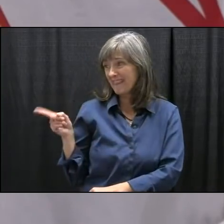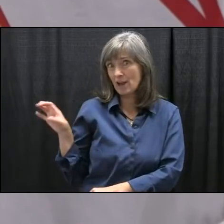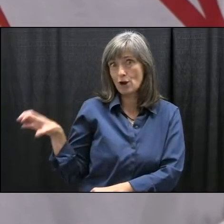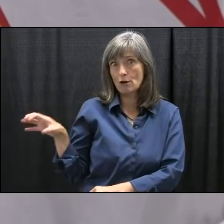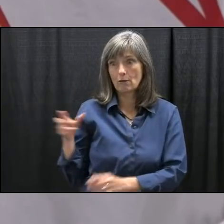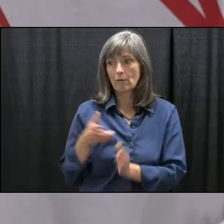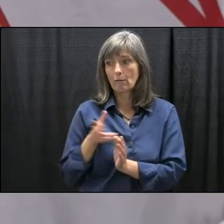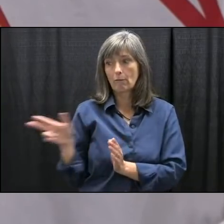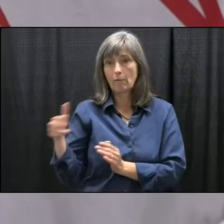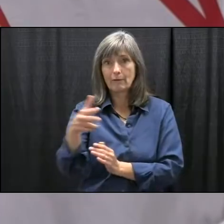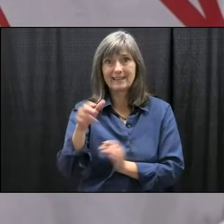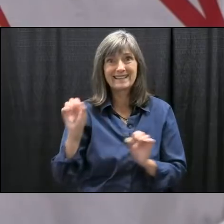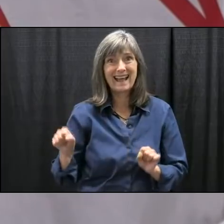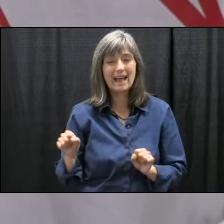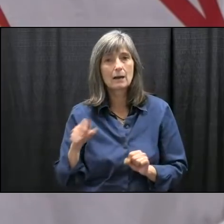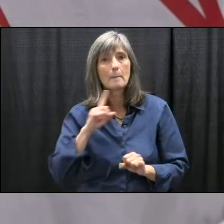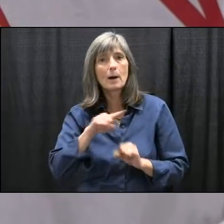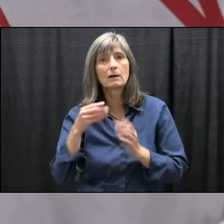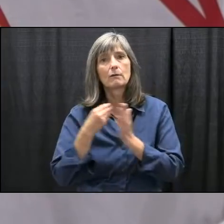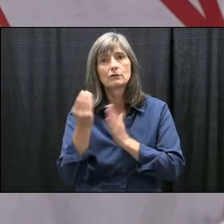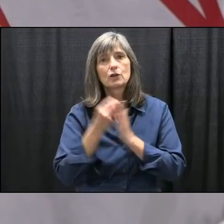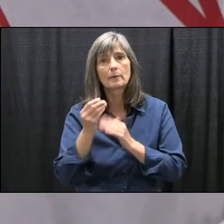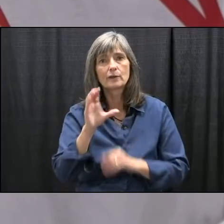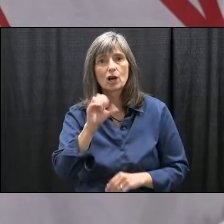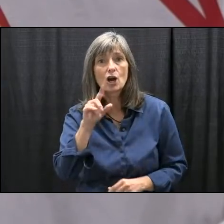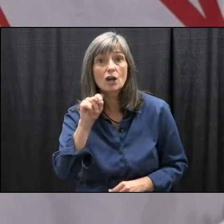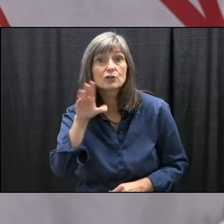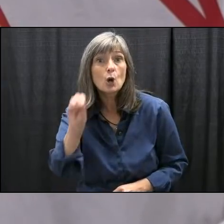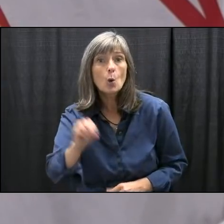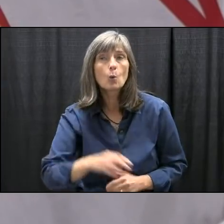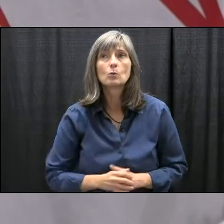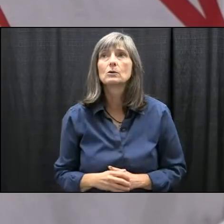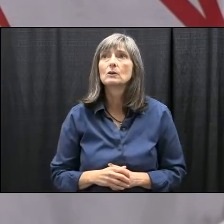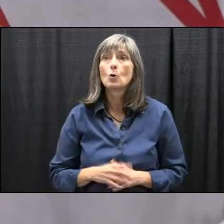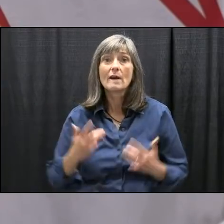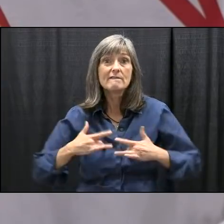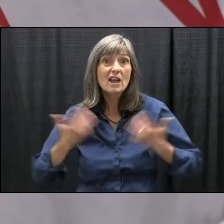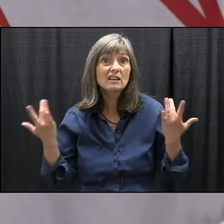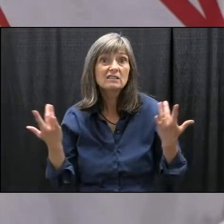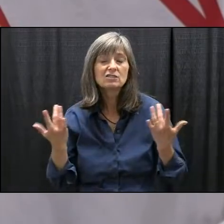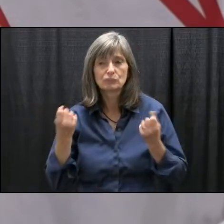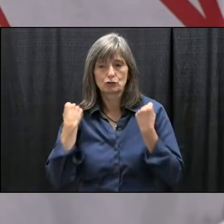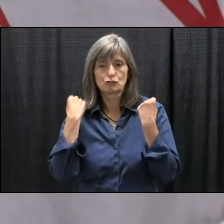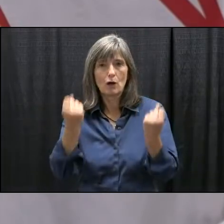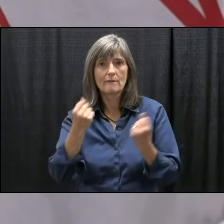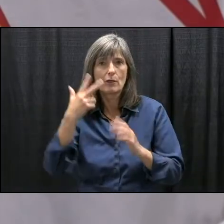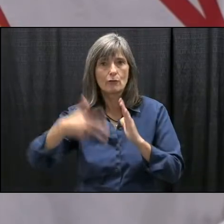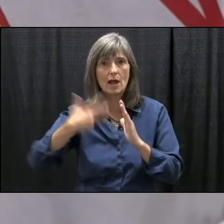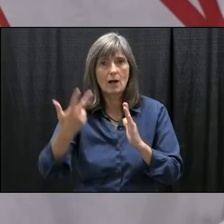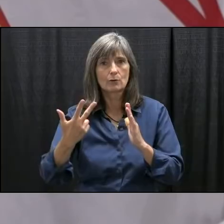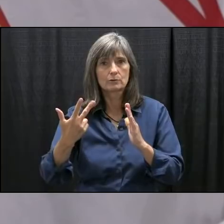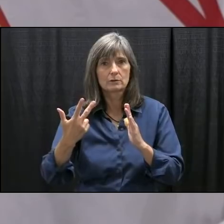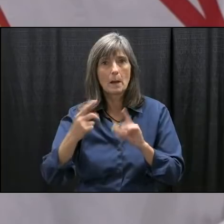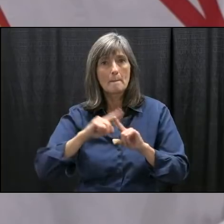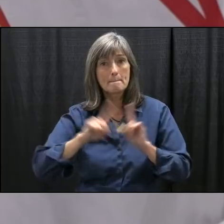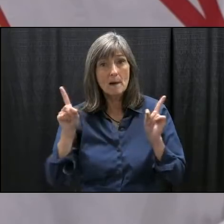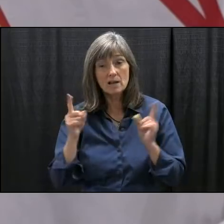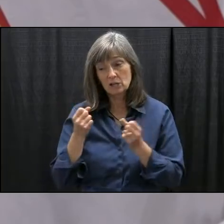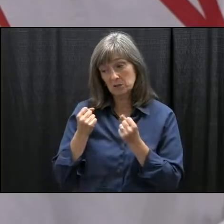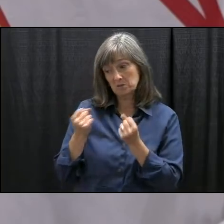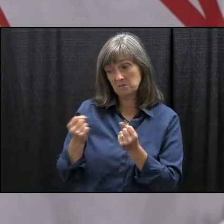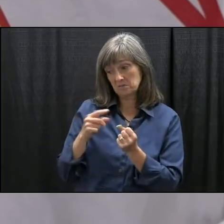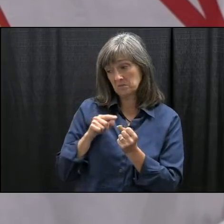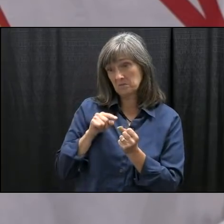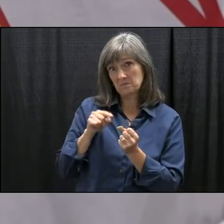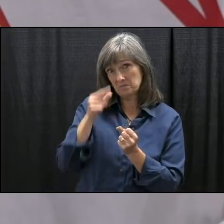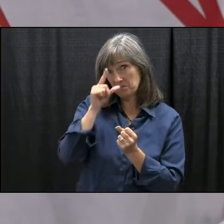vaccine for shopping at Costco or going to a personal event. That priority has to change. The amount of effort that we're